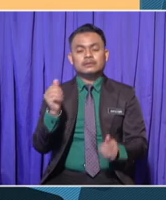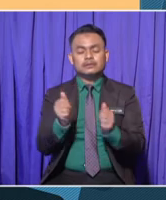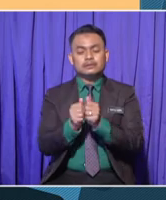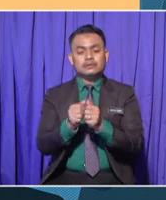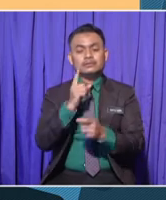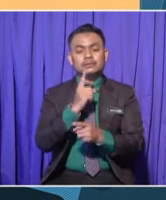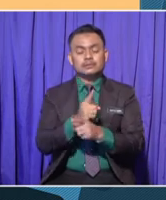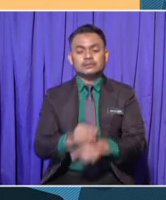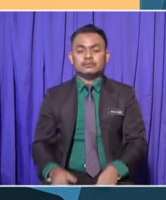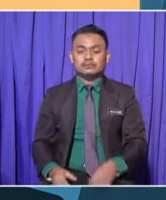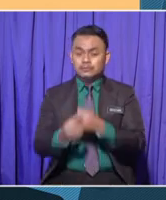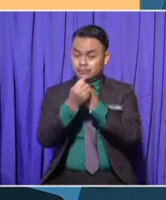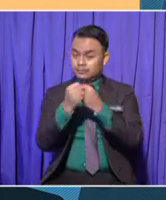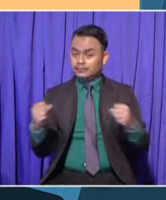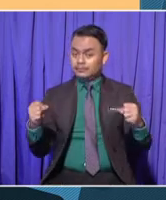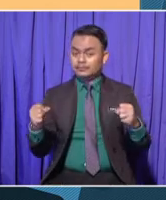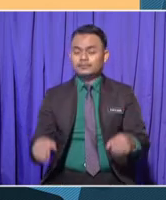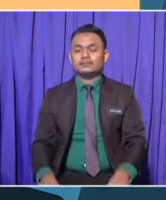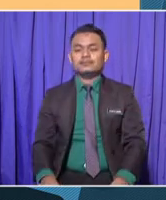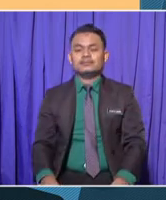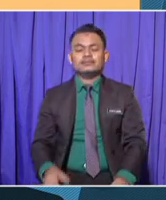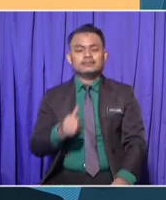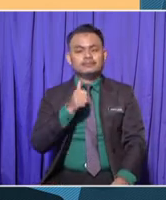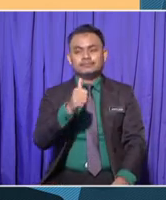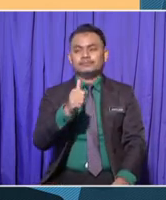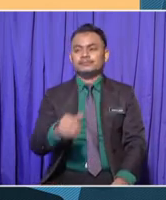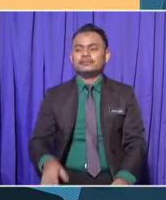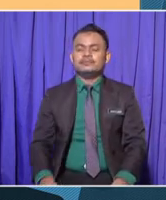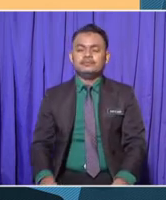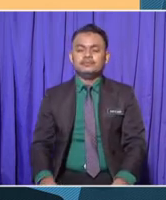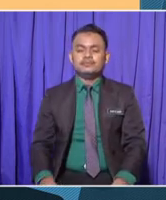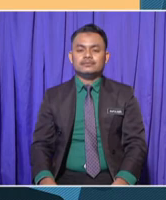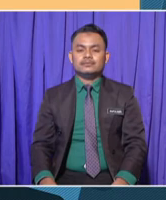Are you ready? Great!